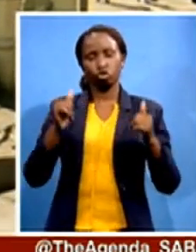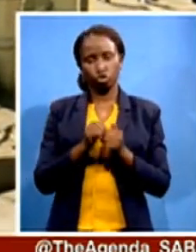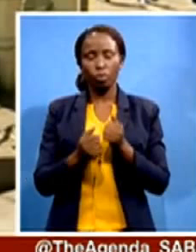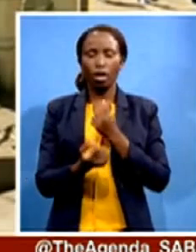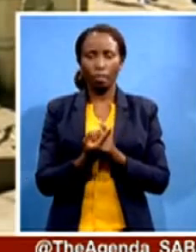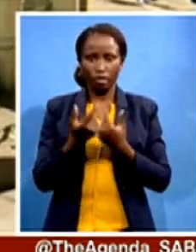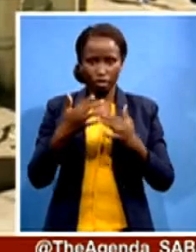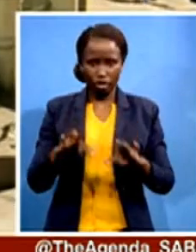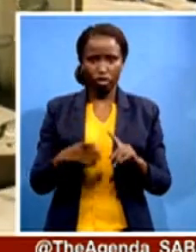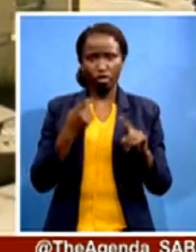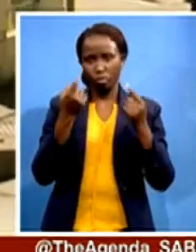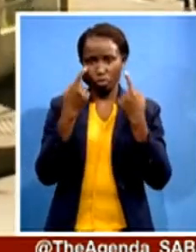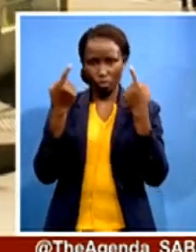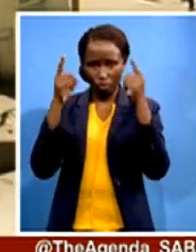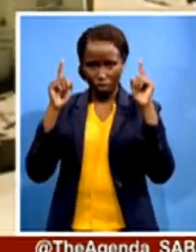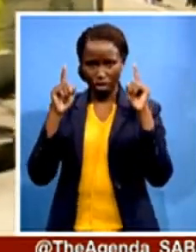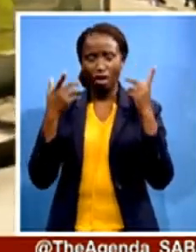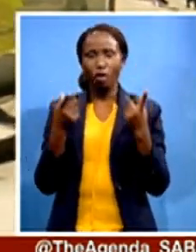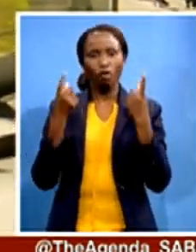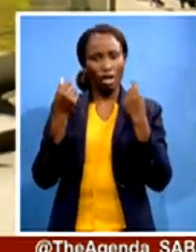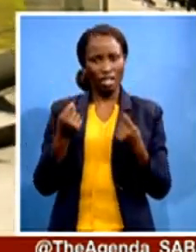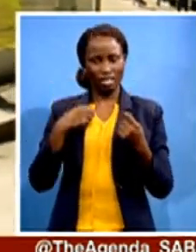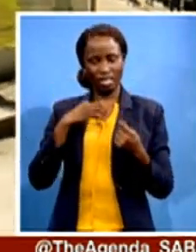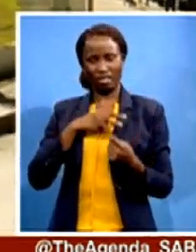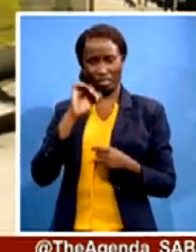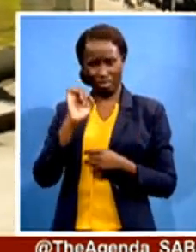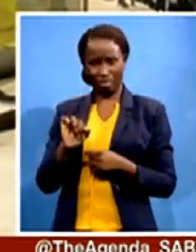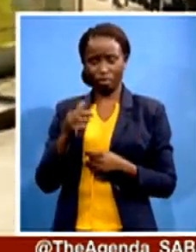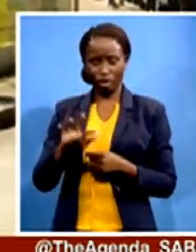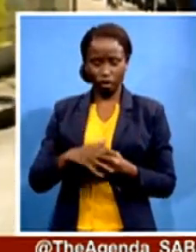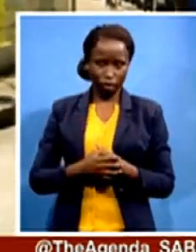aid staff members. And lastly, the institution maintains that